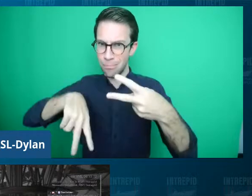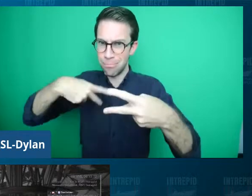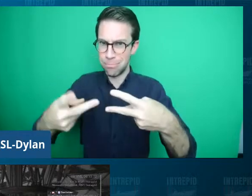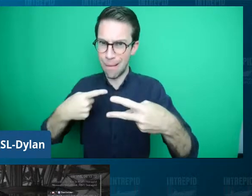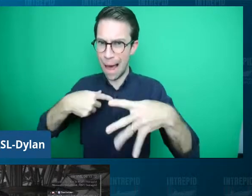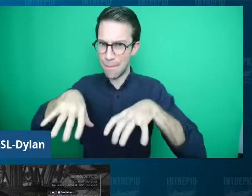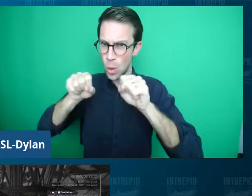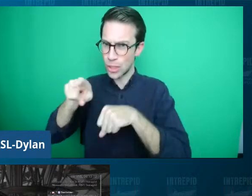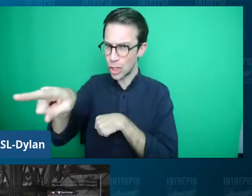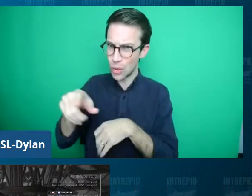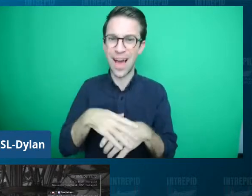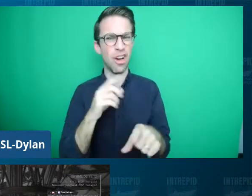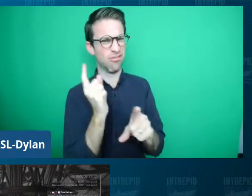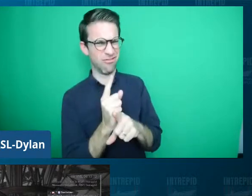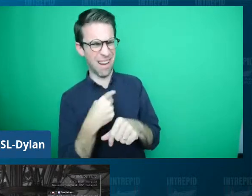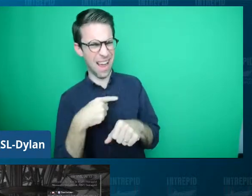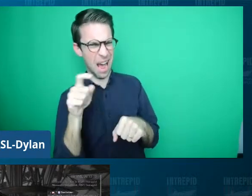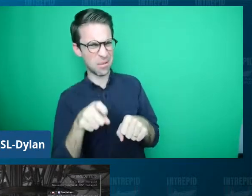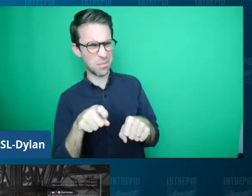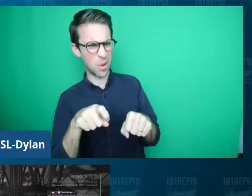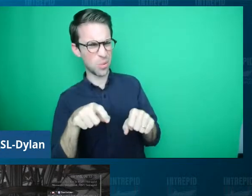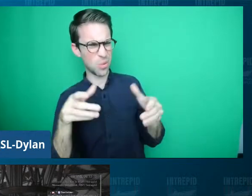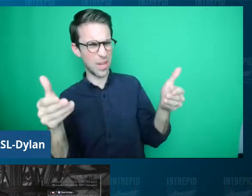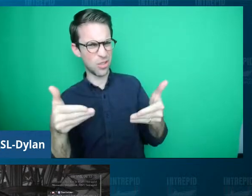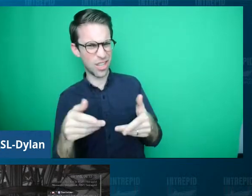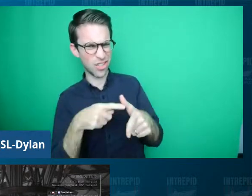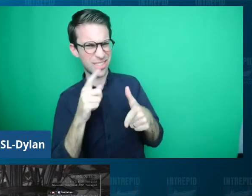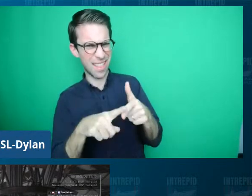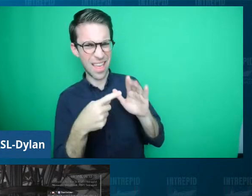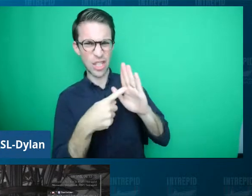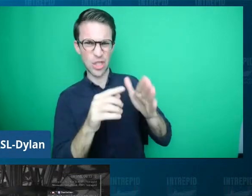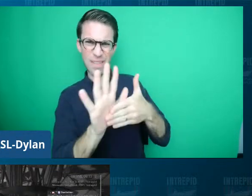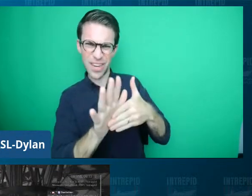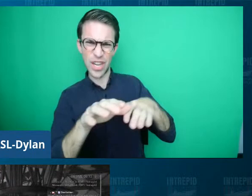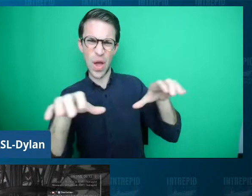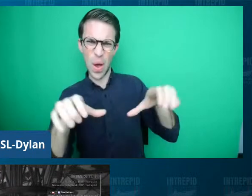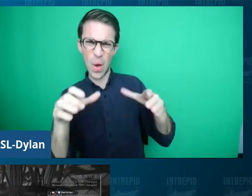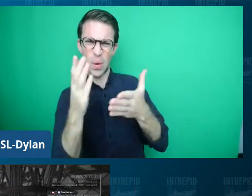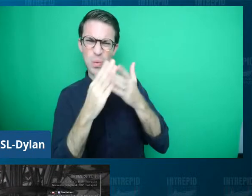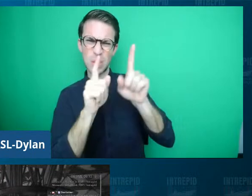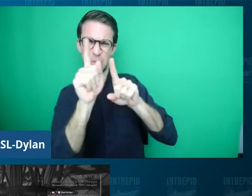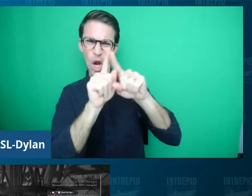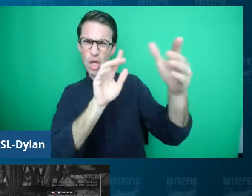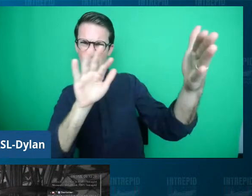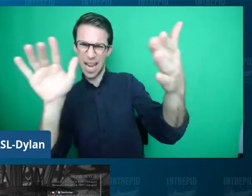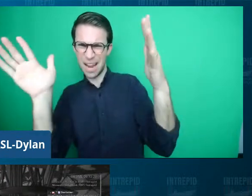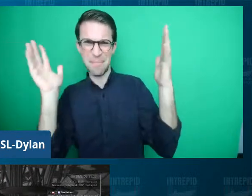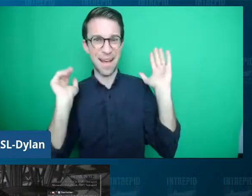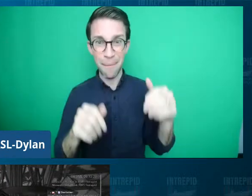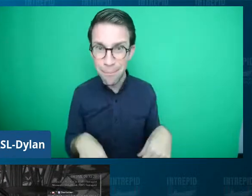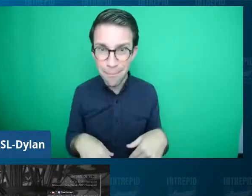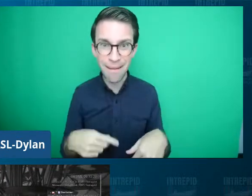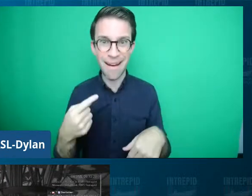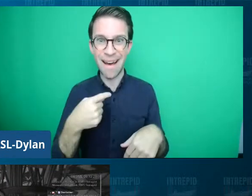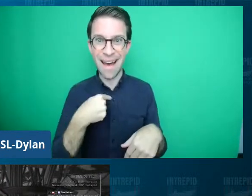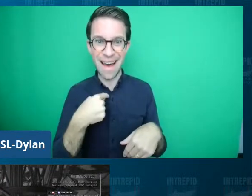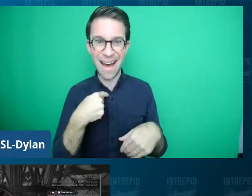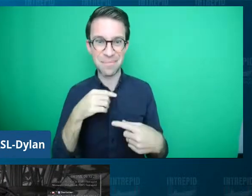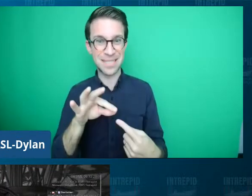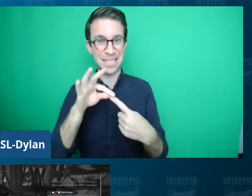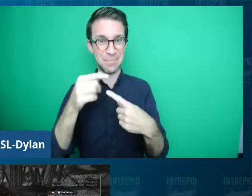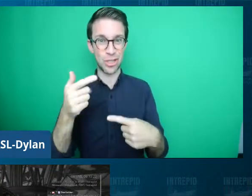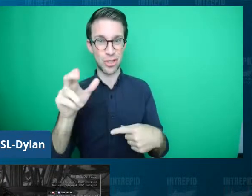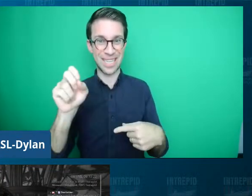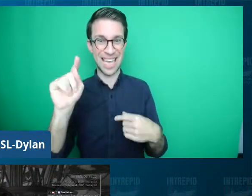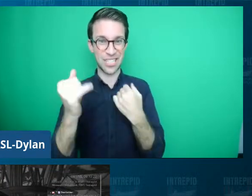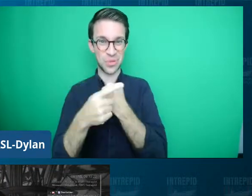know it's backwards. I'm supposed to be doing the introductions and stuff, and then we play the video and do some origami, but I'm a guest today. That's right. Well, we are so thrilled to have